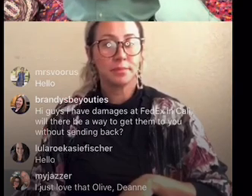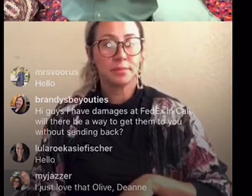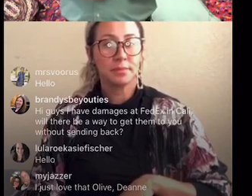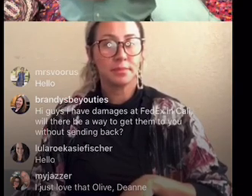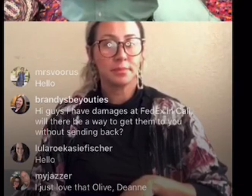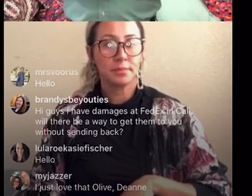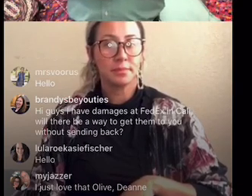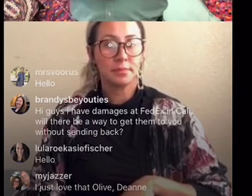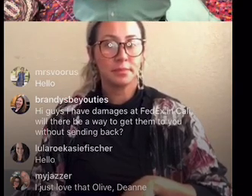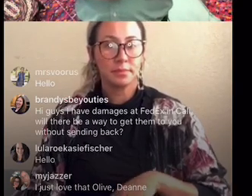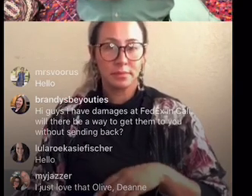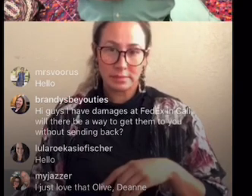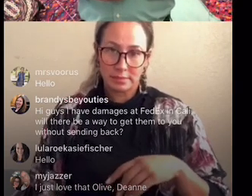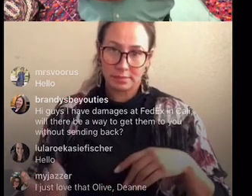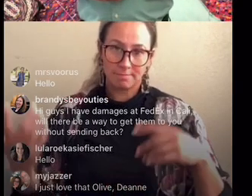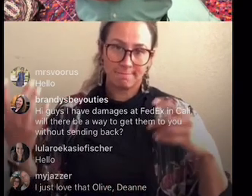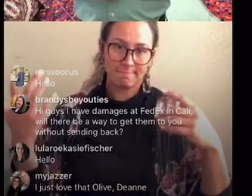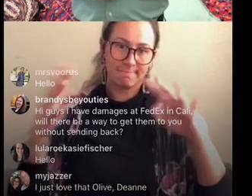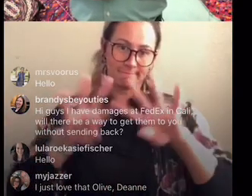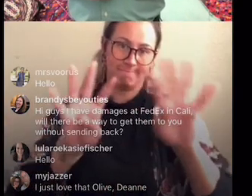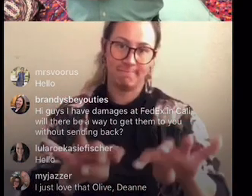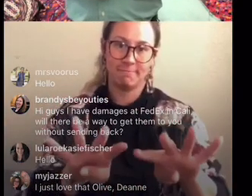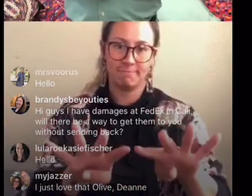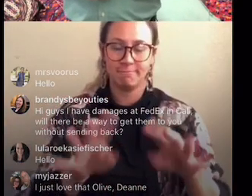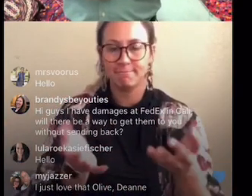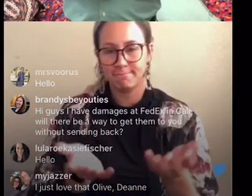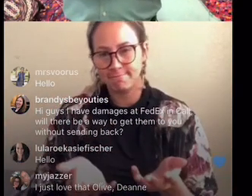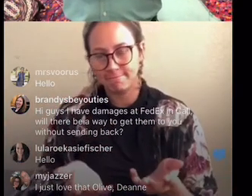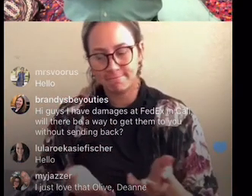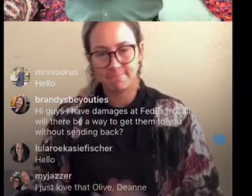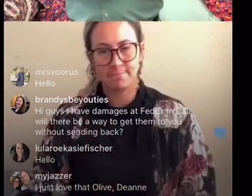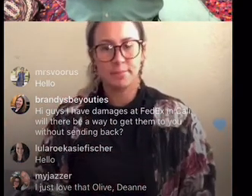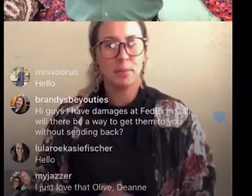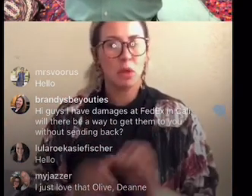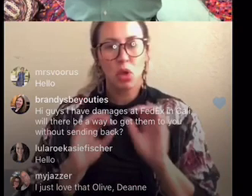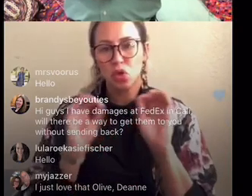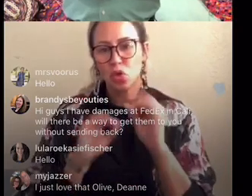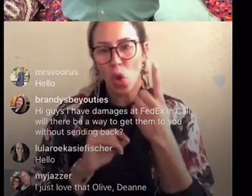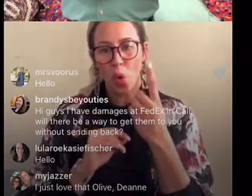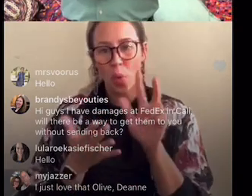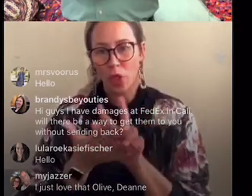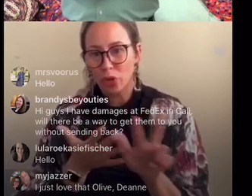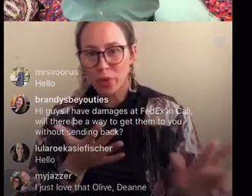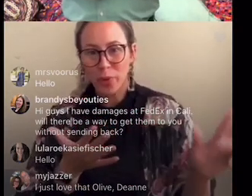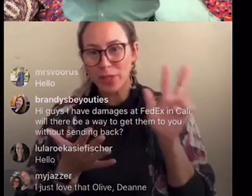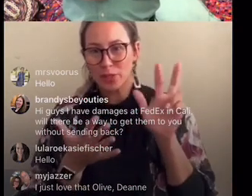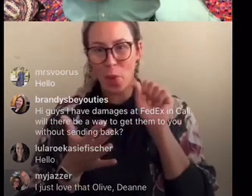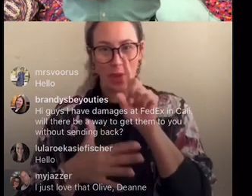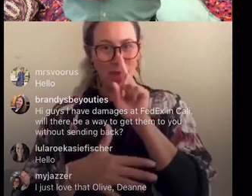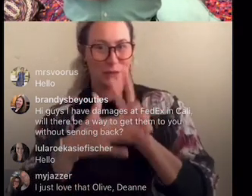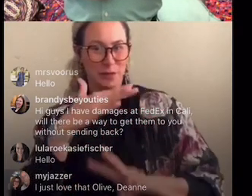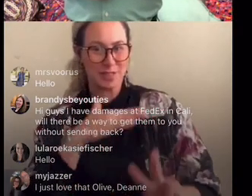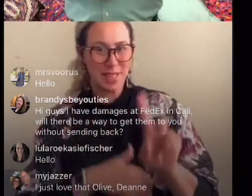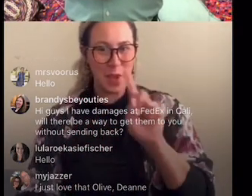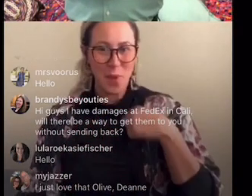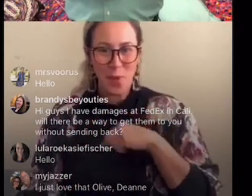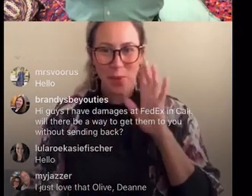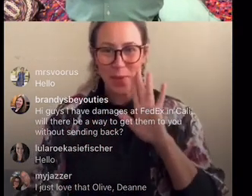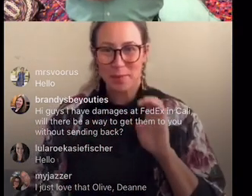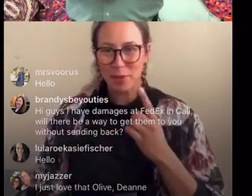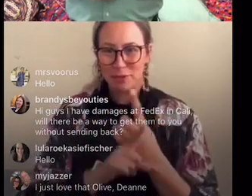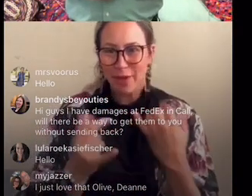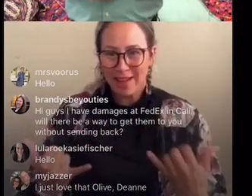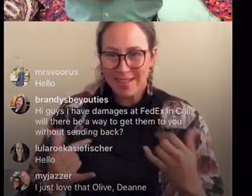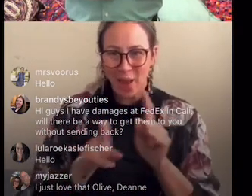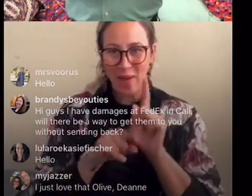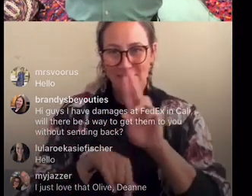Guys, we simply do not know right now. Nobody 3 weeks ago could foresee where we would be right now as